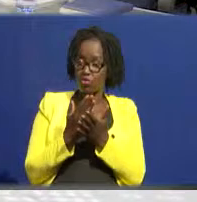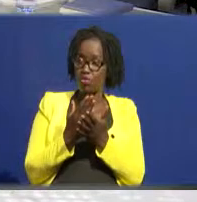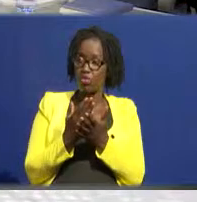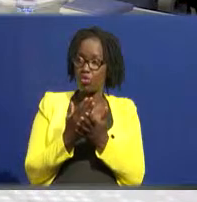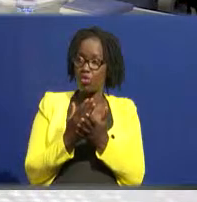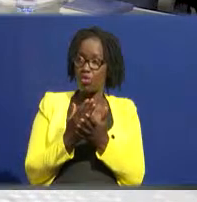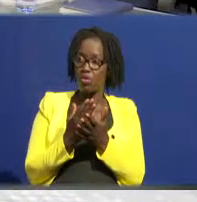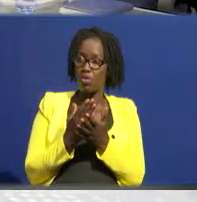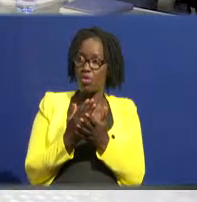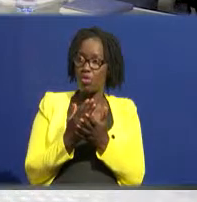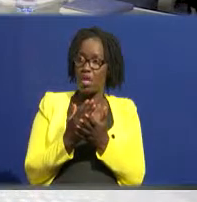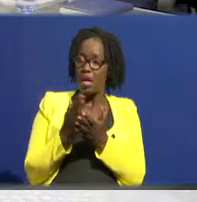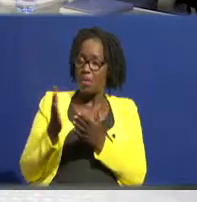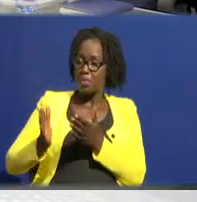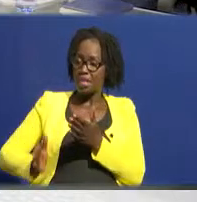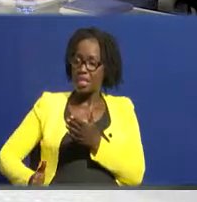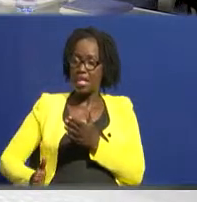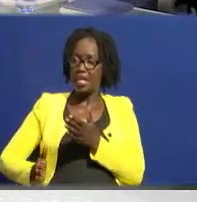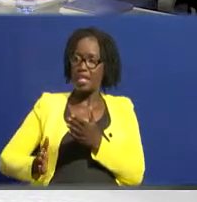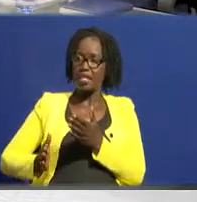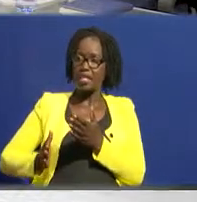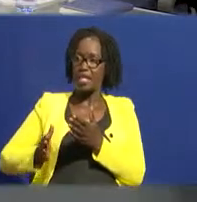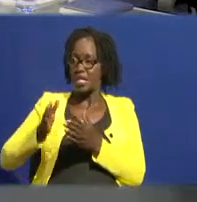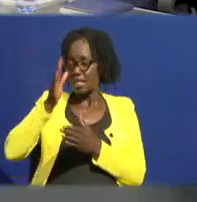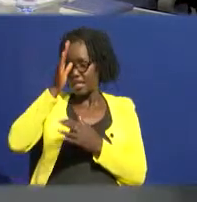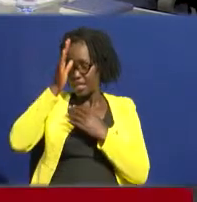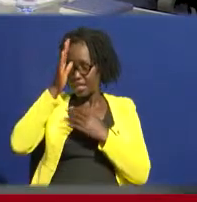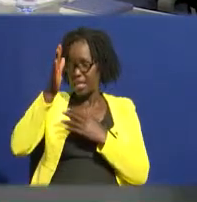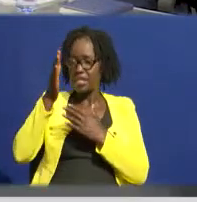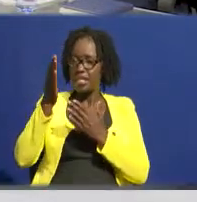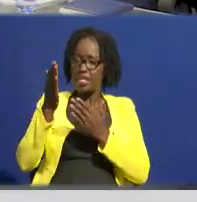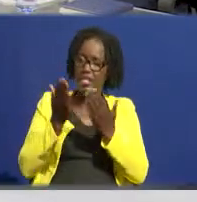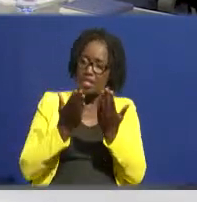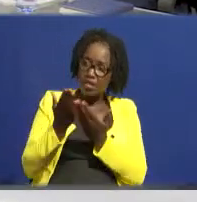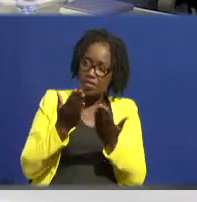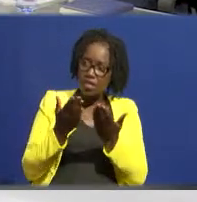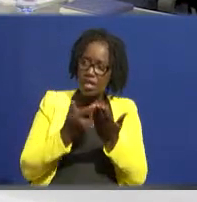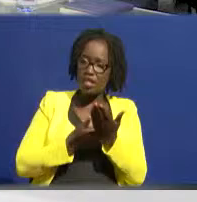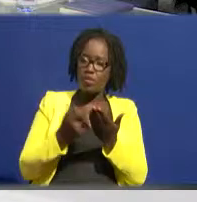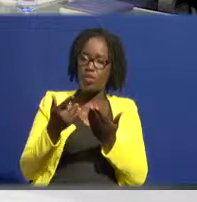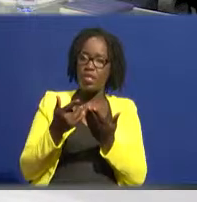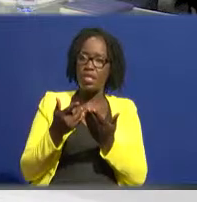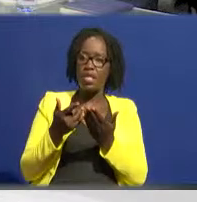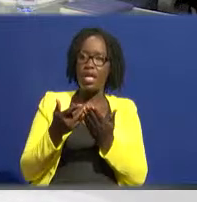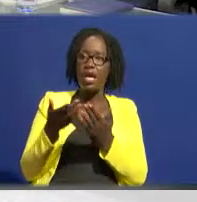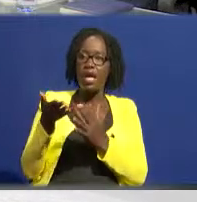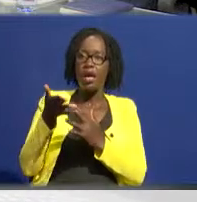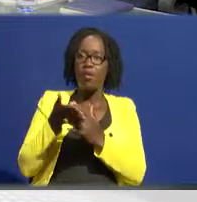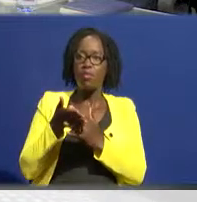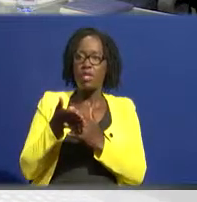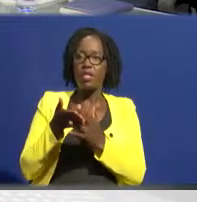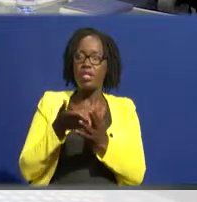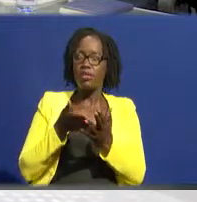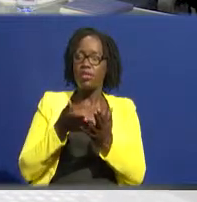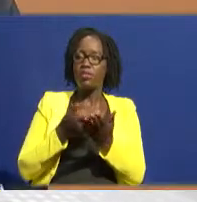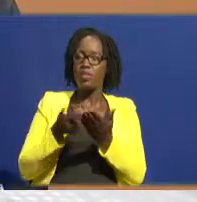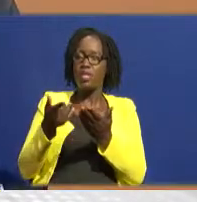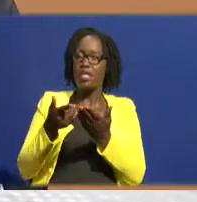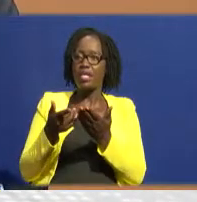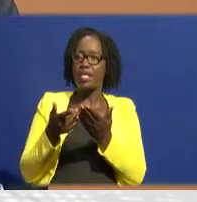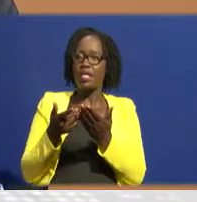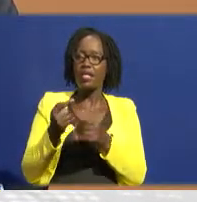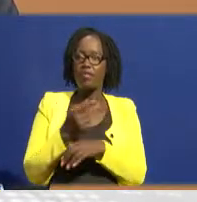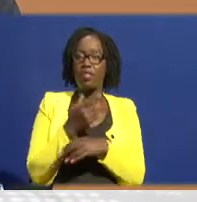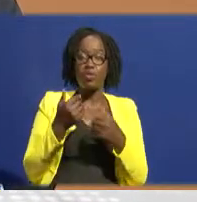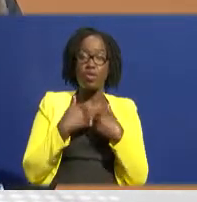happening besides the Sunday services and the weekly midweek events that we have with the students. Mm-hmm.